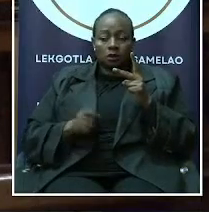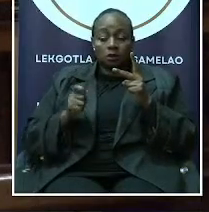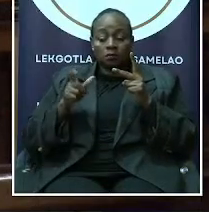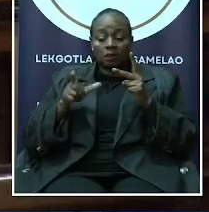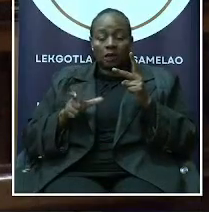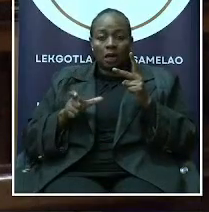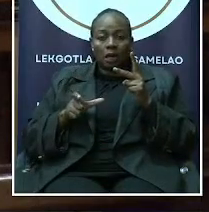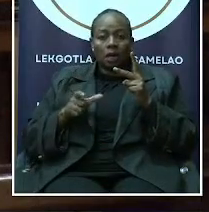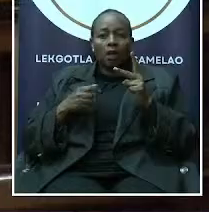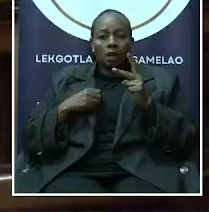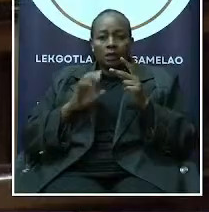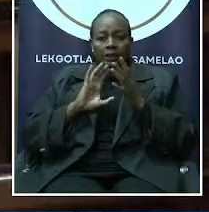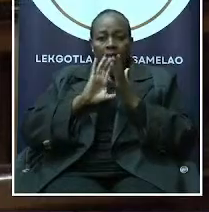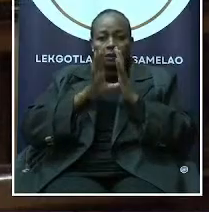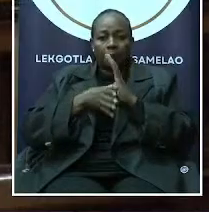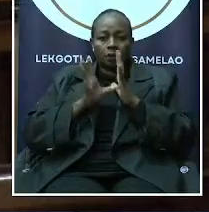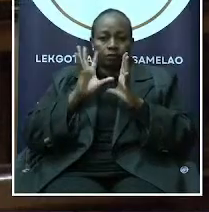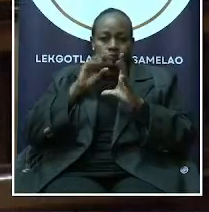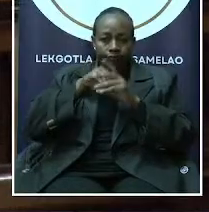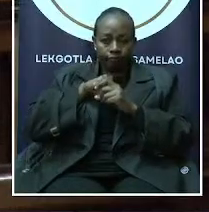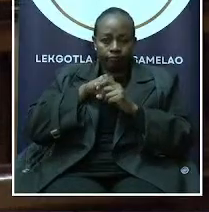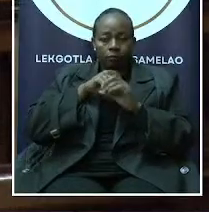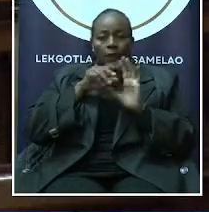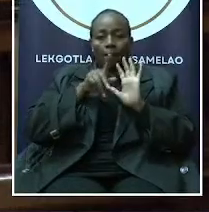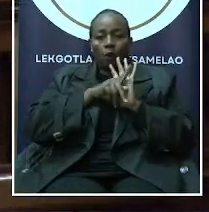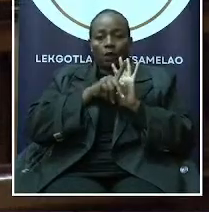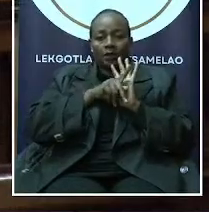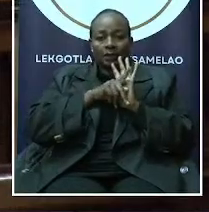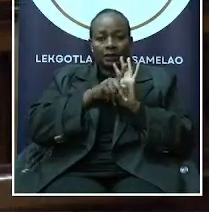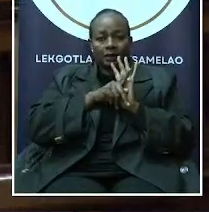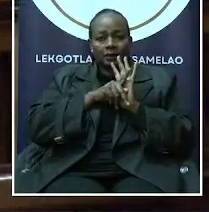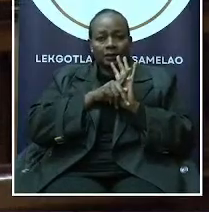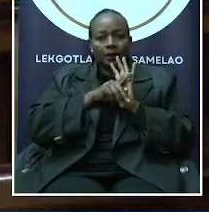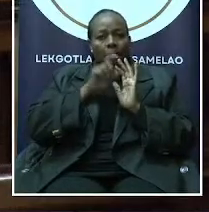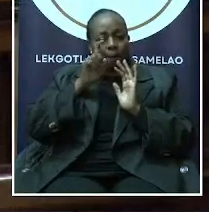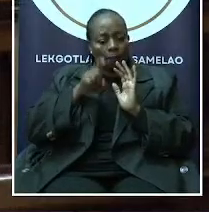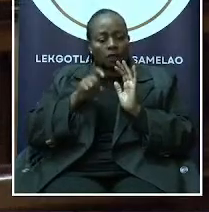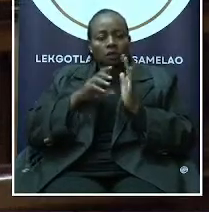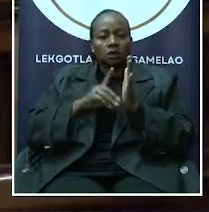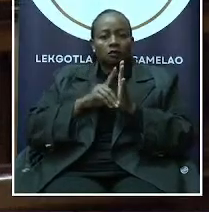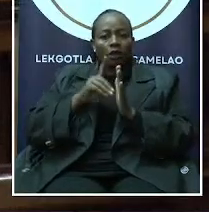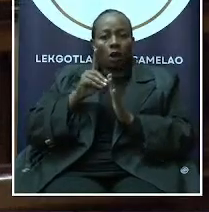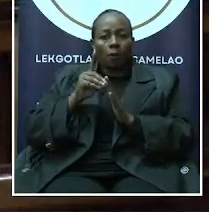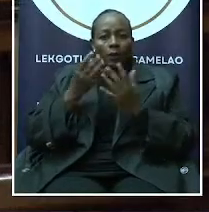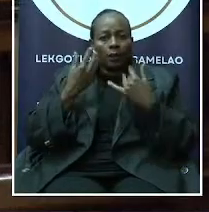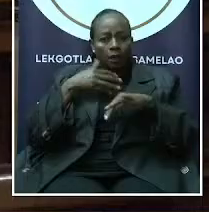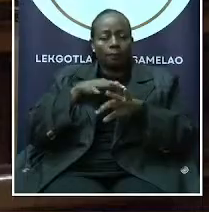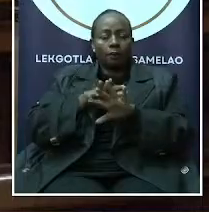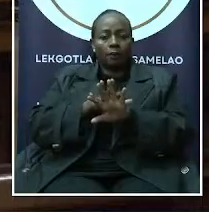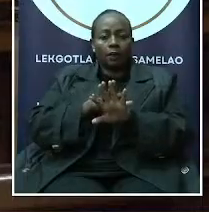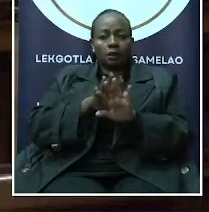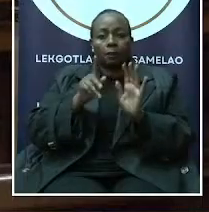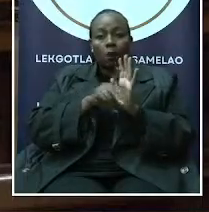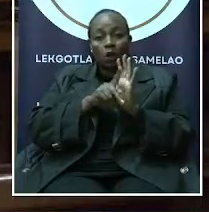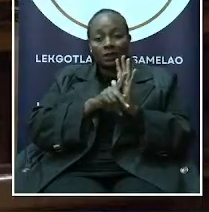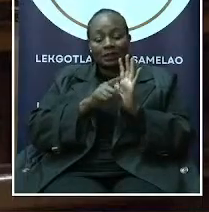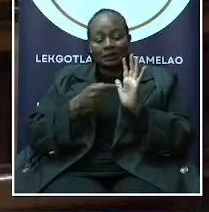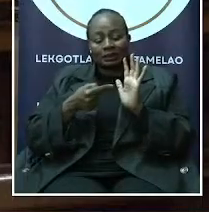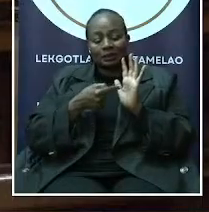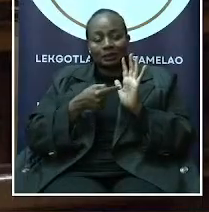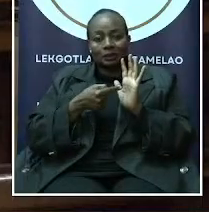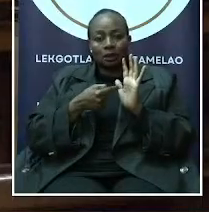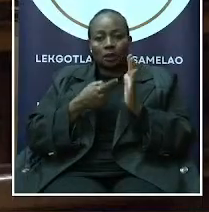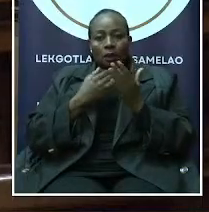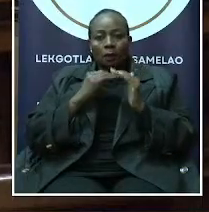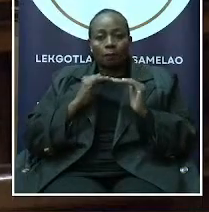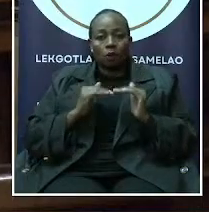is disability inclusive policies. Develop and implement policies that